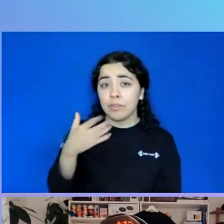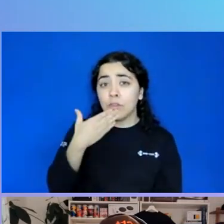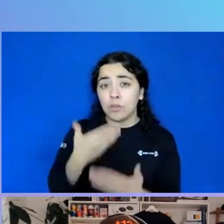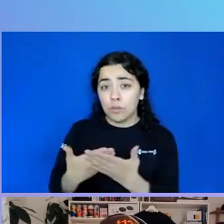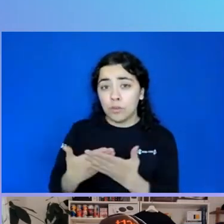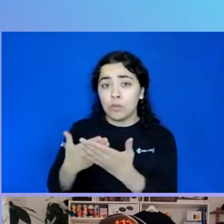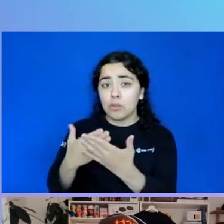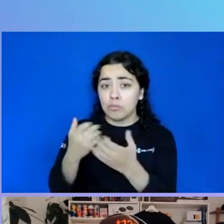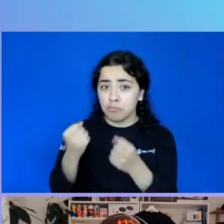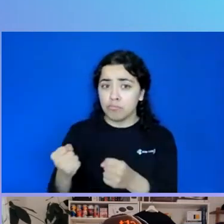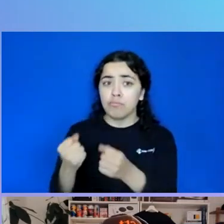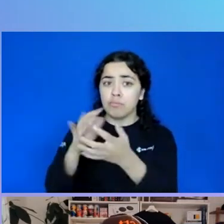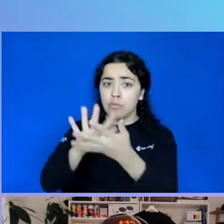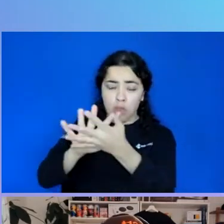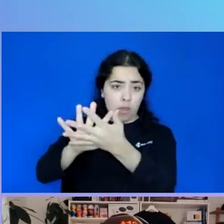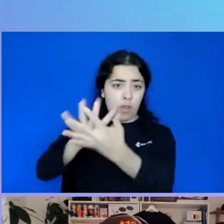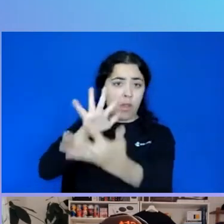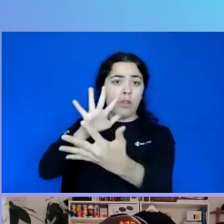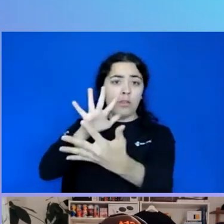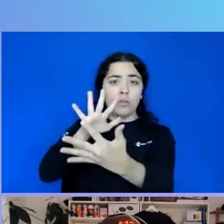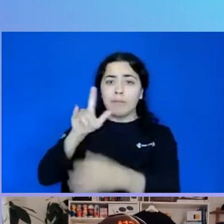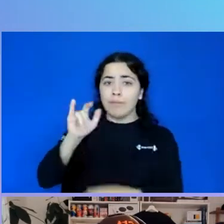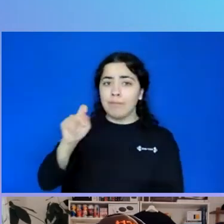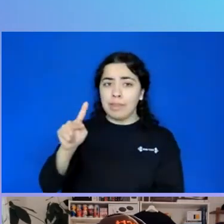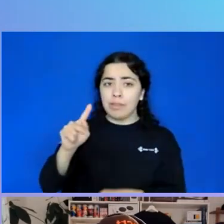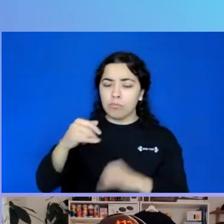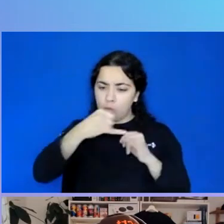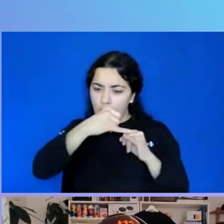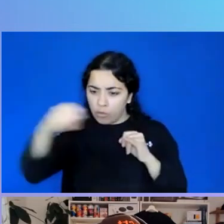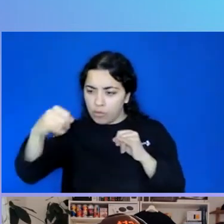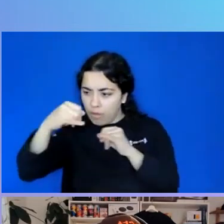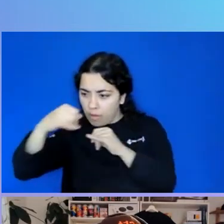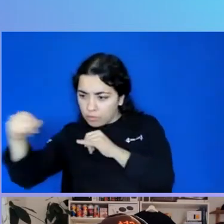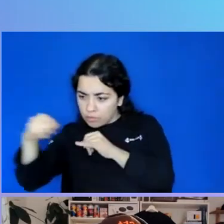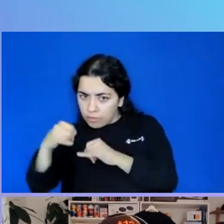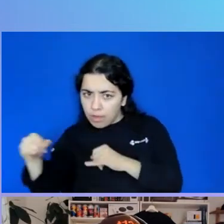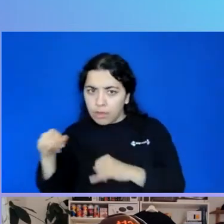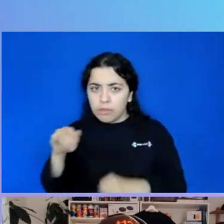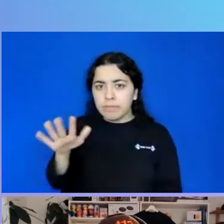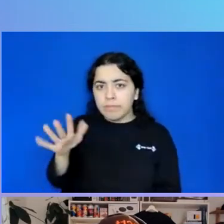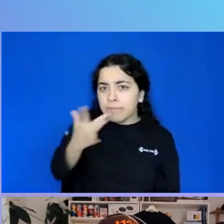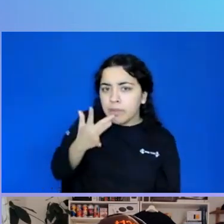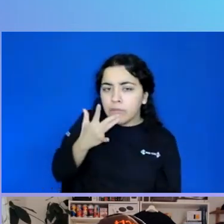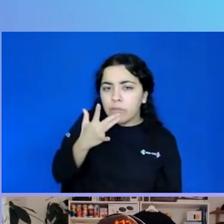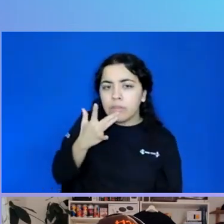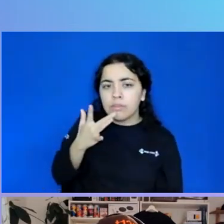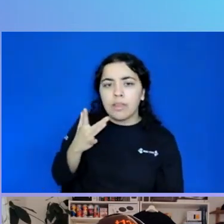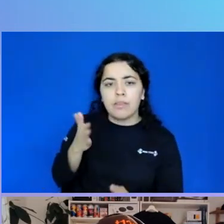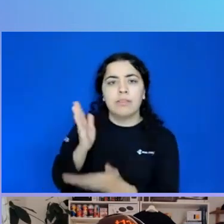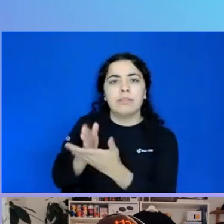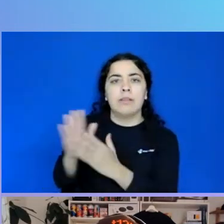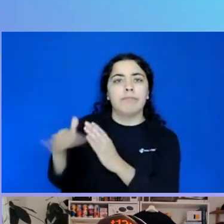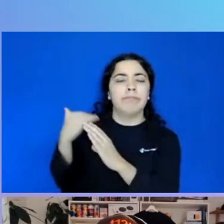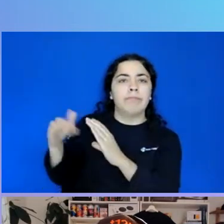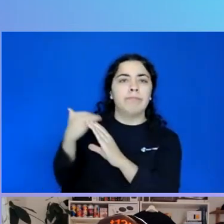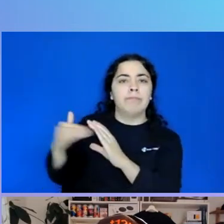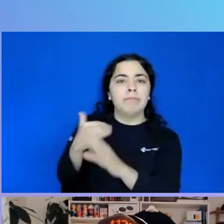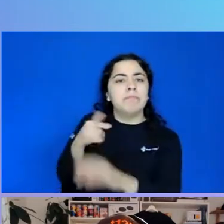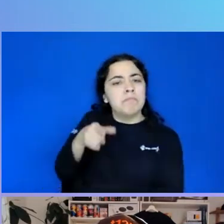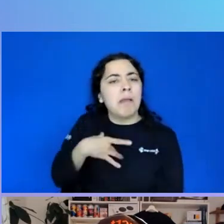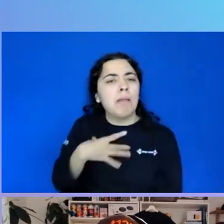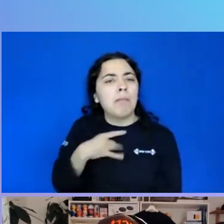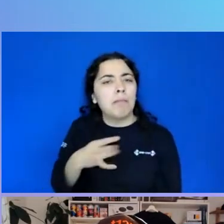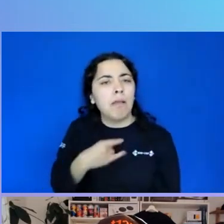and they underline the links, email preferences, and unsubscribe. So I kind of like this